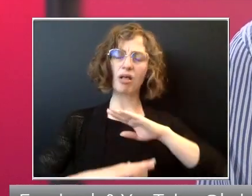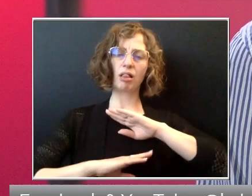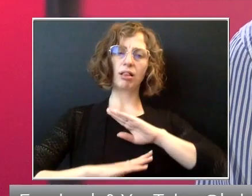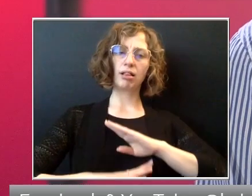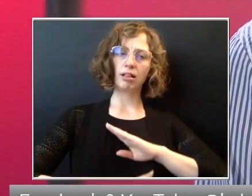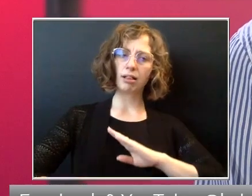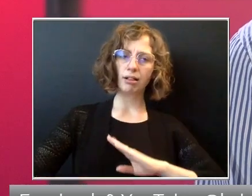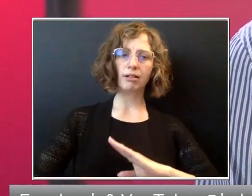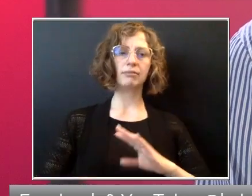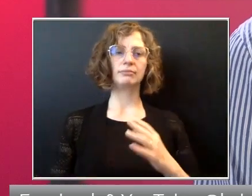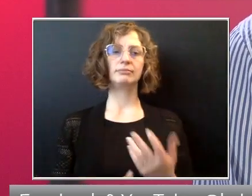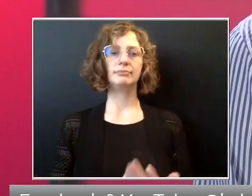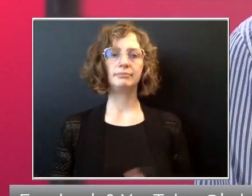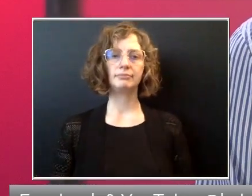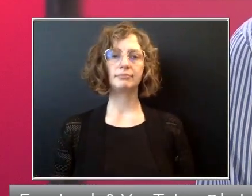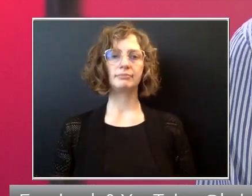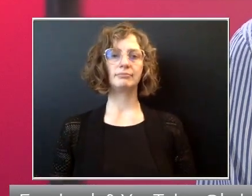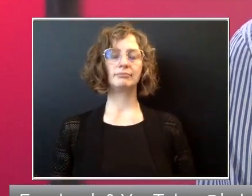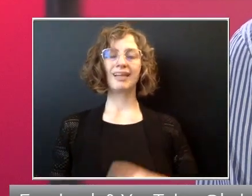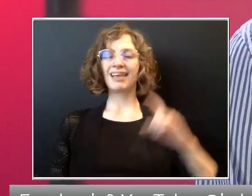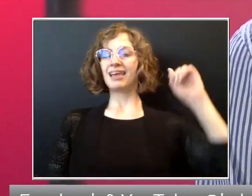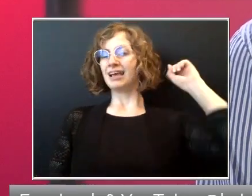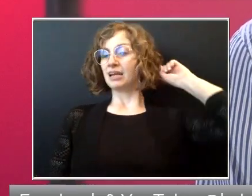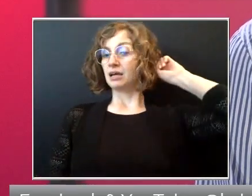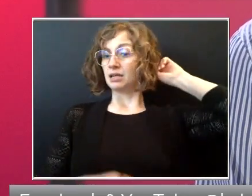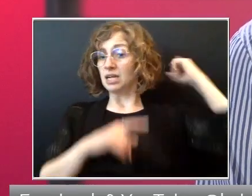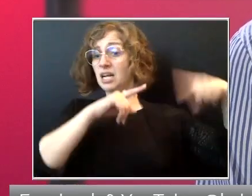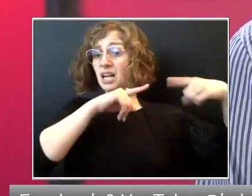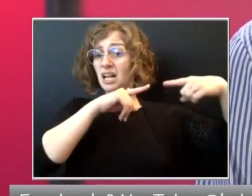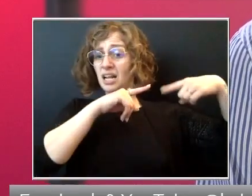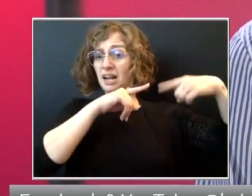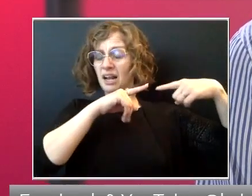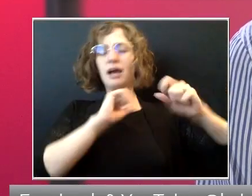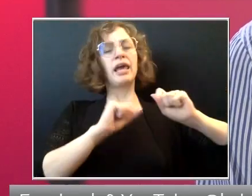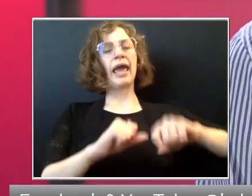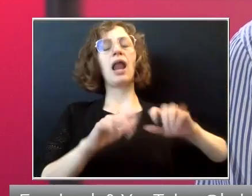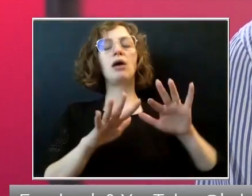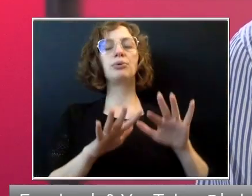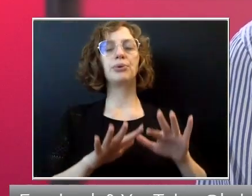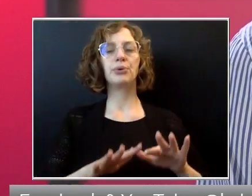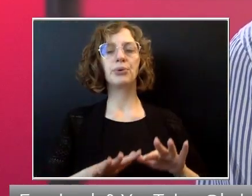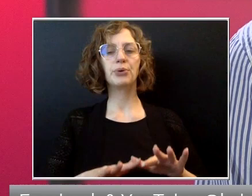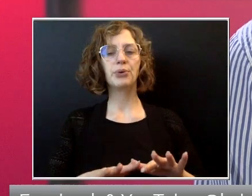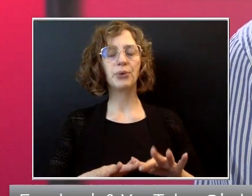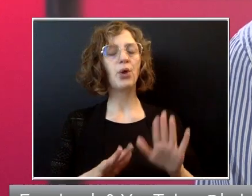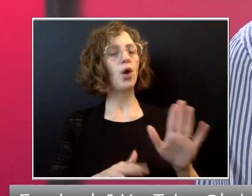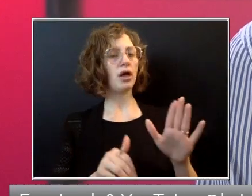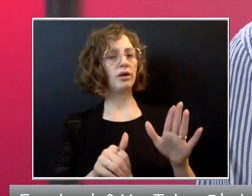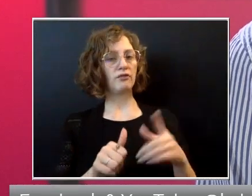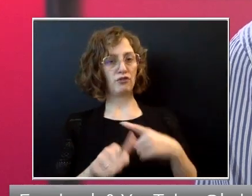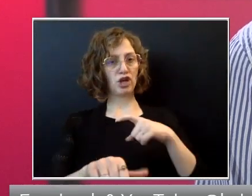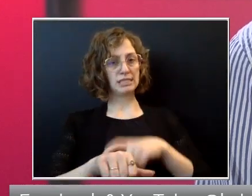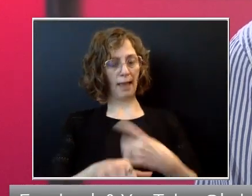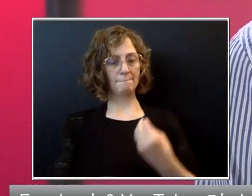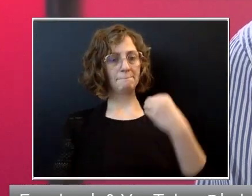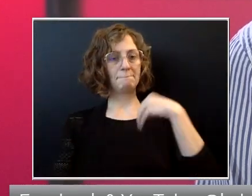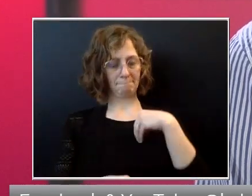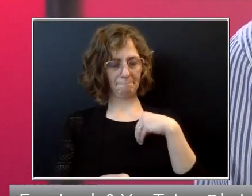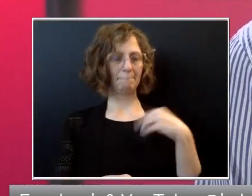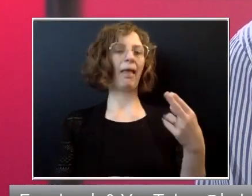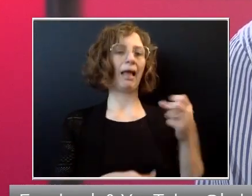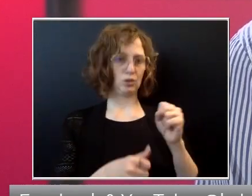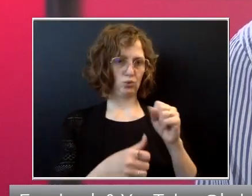you a little peace of mind. And so he had his first implant his senior year, and then most recently he had